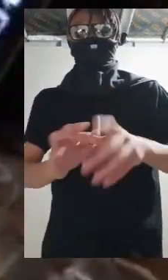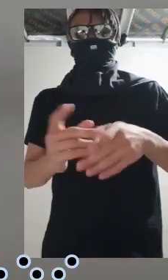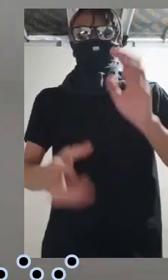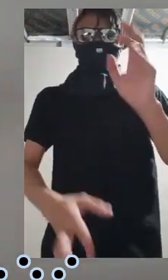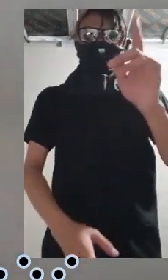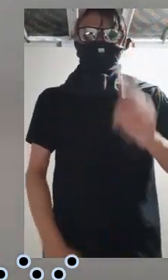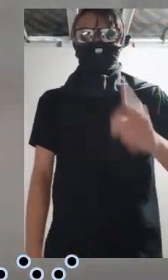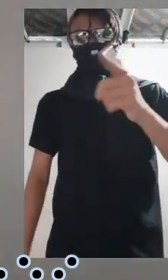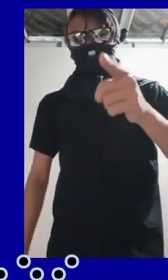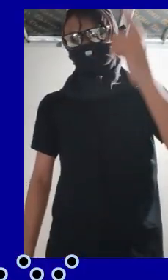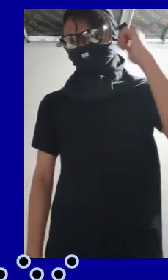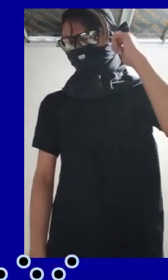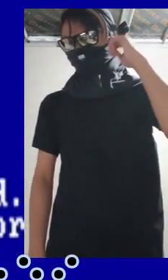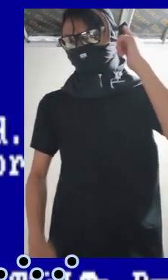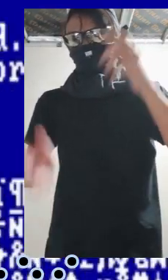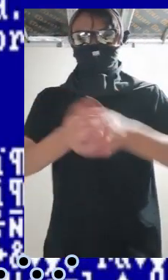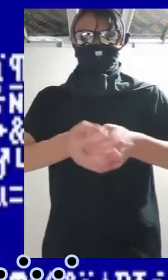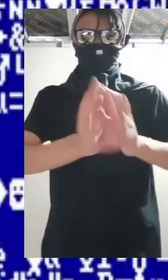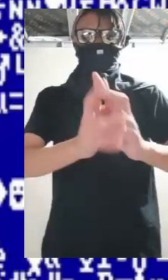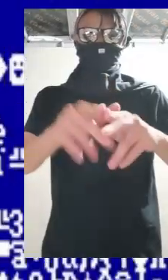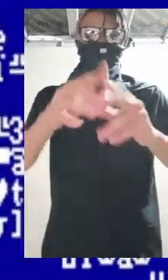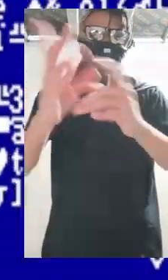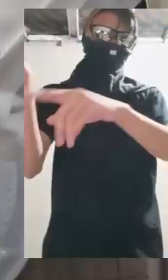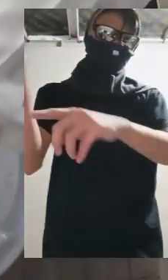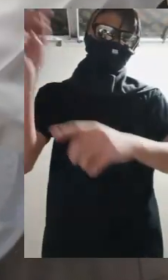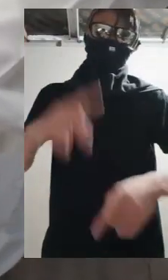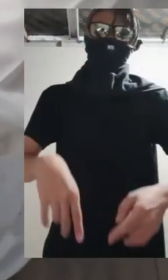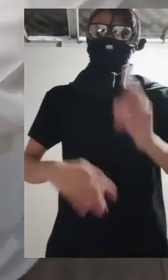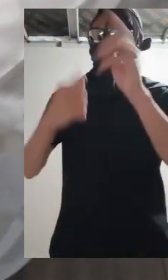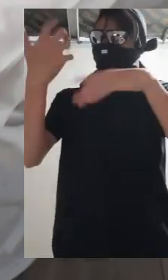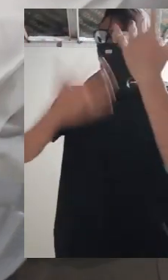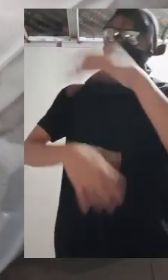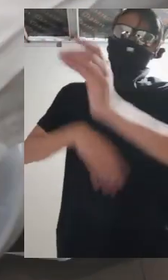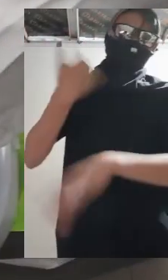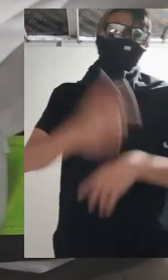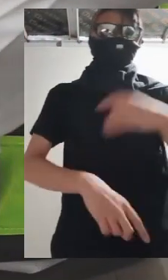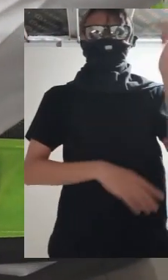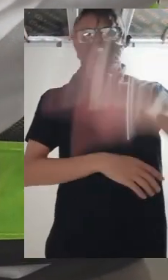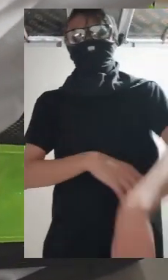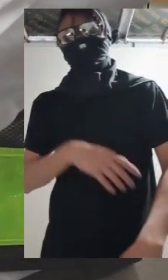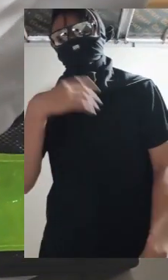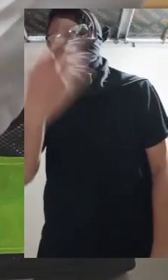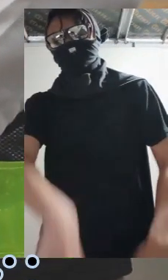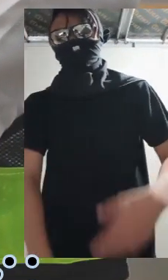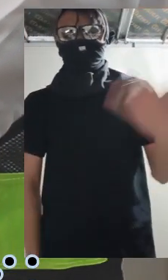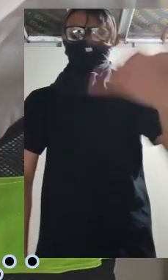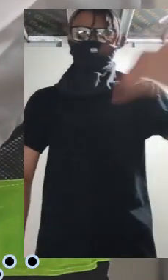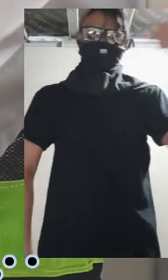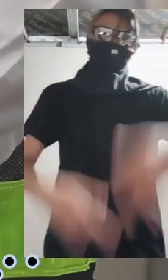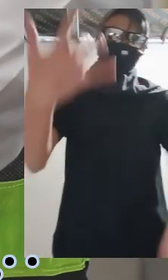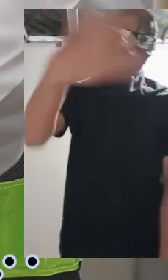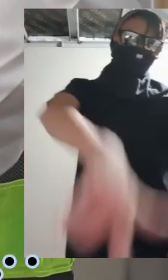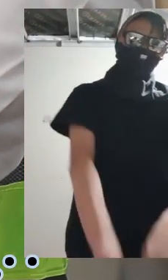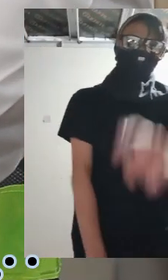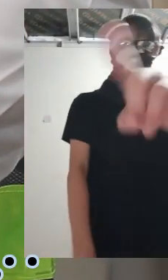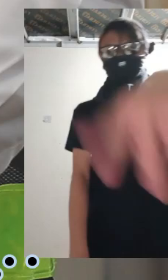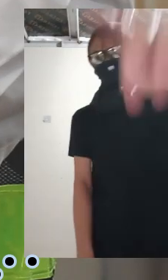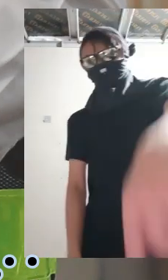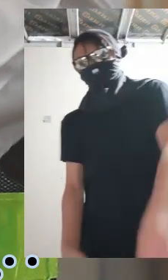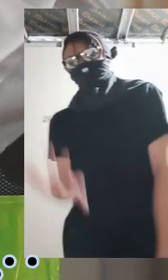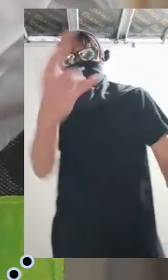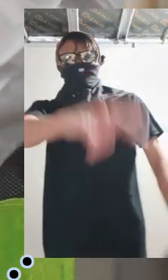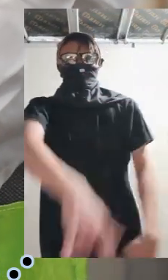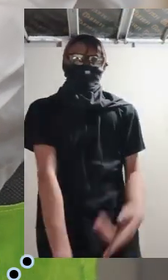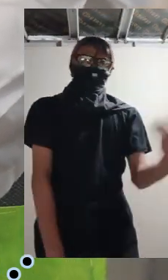attacks, natural disasters, or system failures. 2. Risk assessment. This step evaluates how likely a